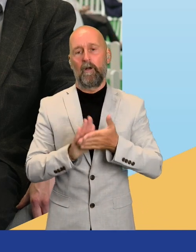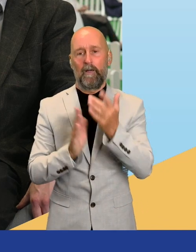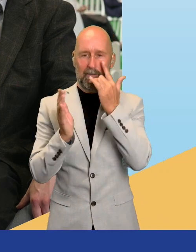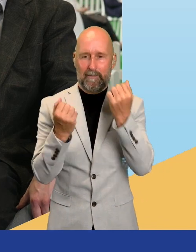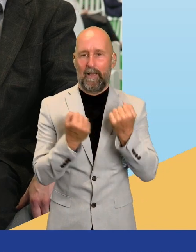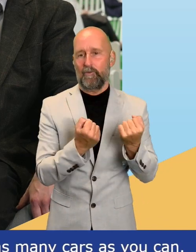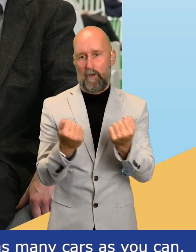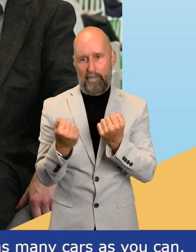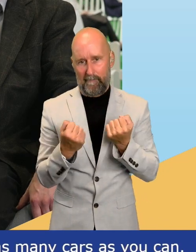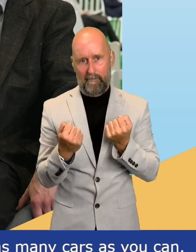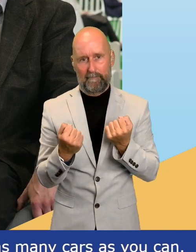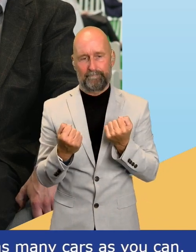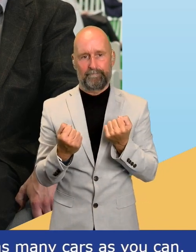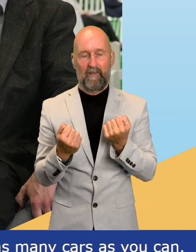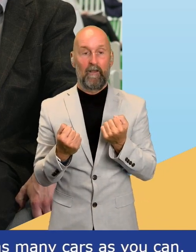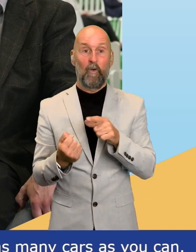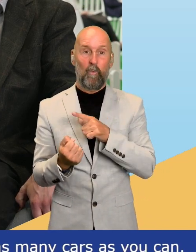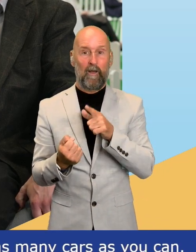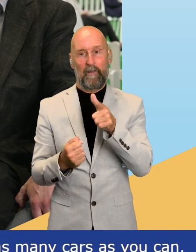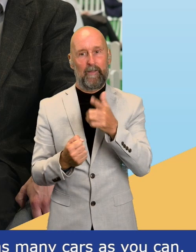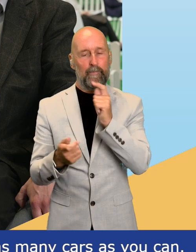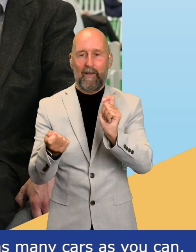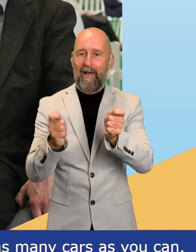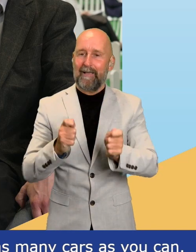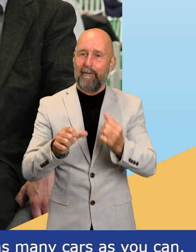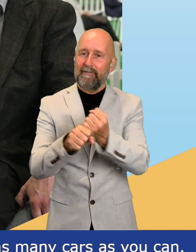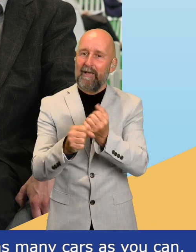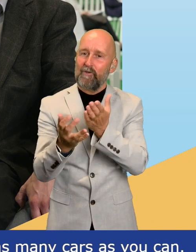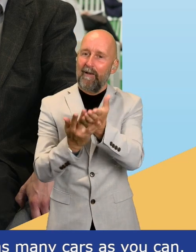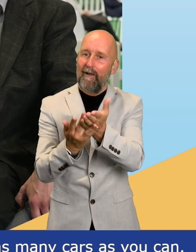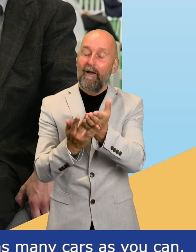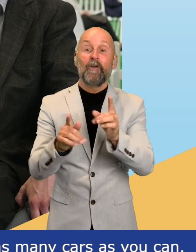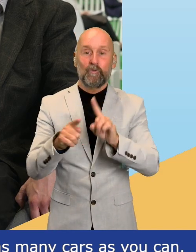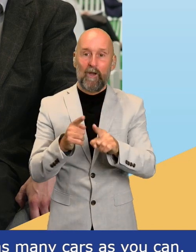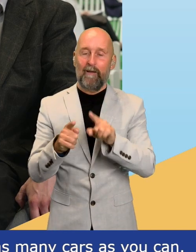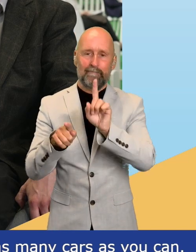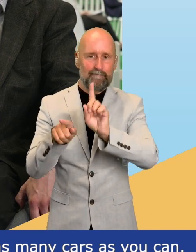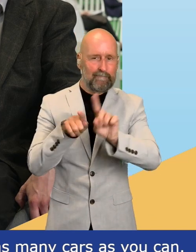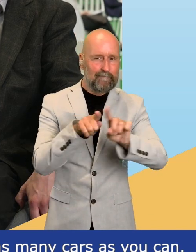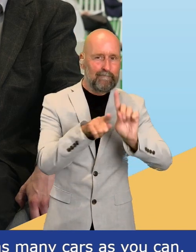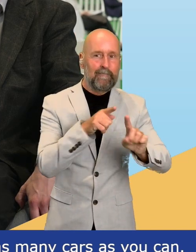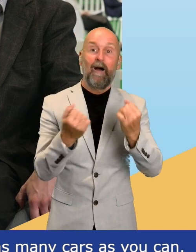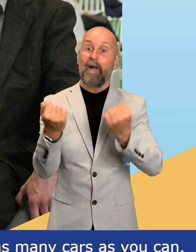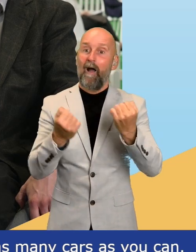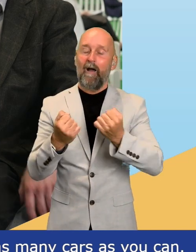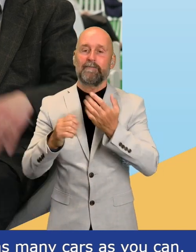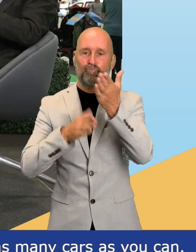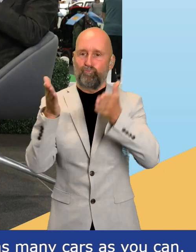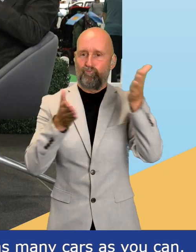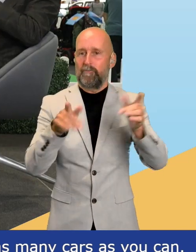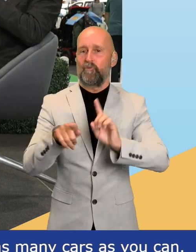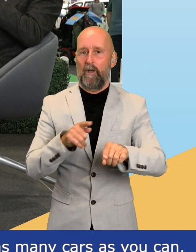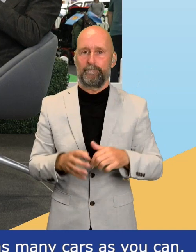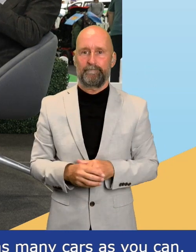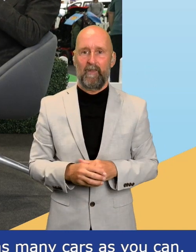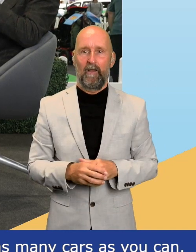particularly if the car doesn't have the adaptations you need. But I'd try and get out in as many cars as you can, because that's the way you're going to know. Yeah. But then look